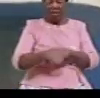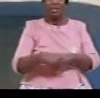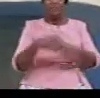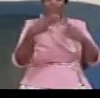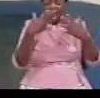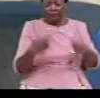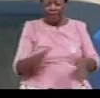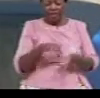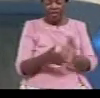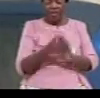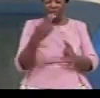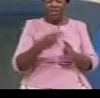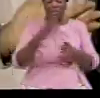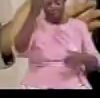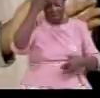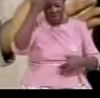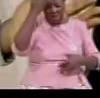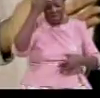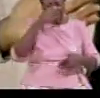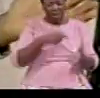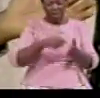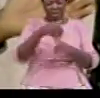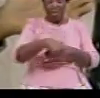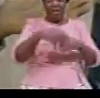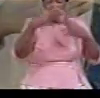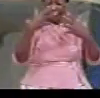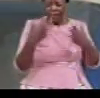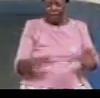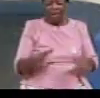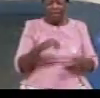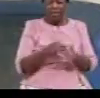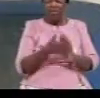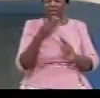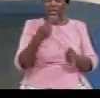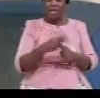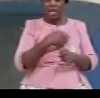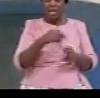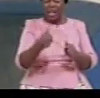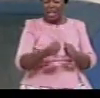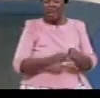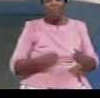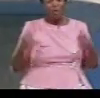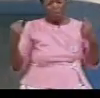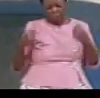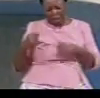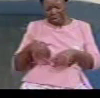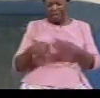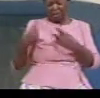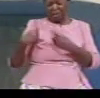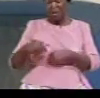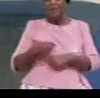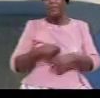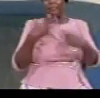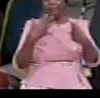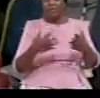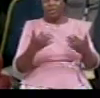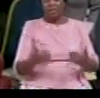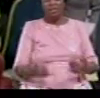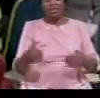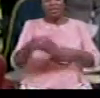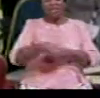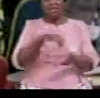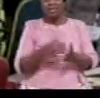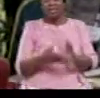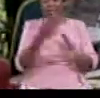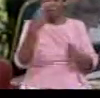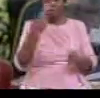Sickness tonight, finished. And every heartache, finished tonight in Jesus'